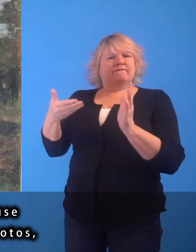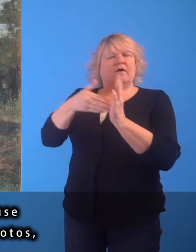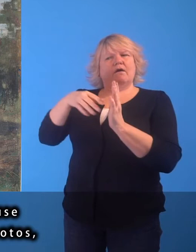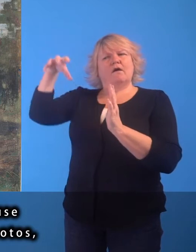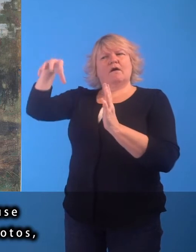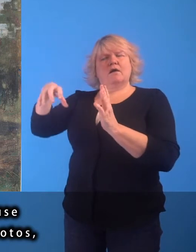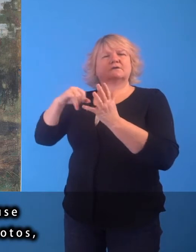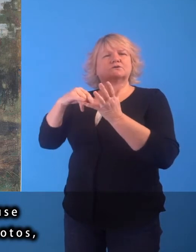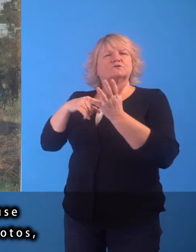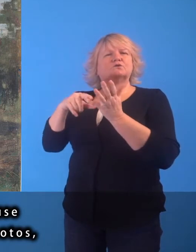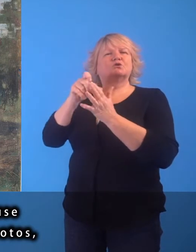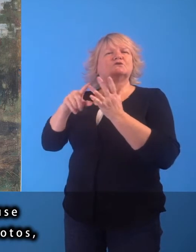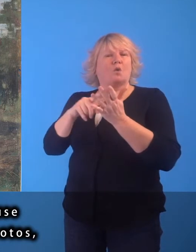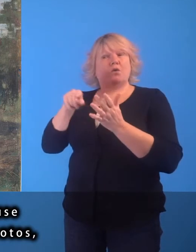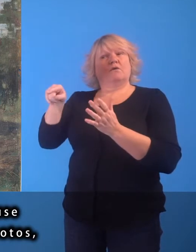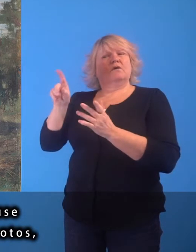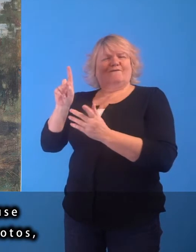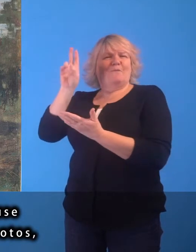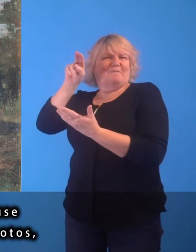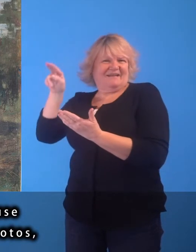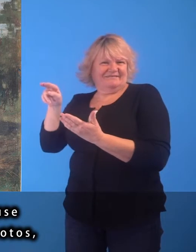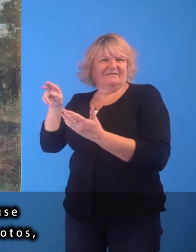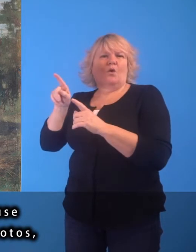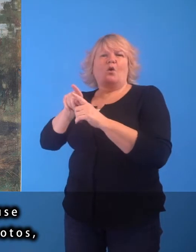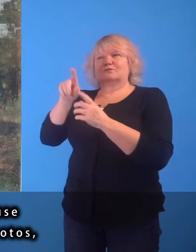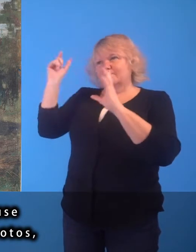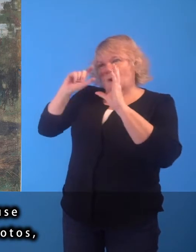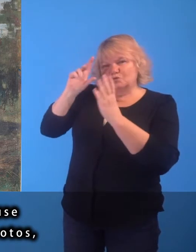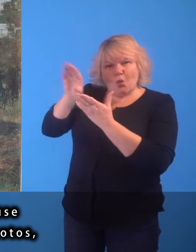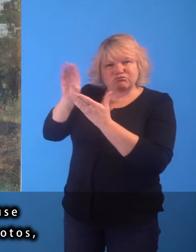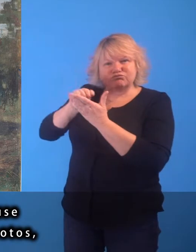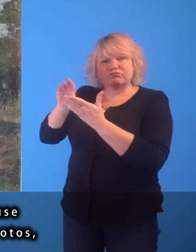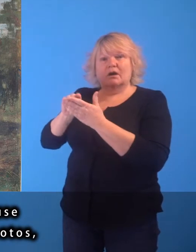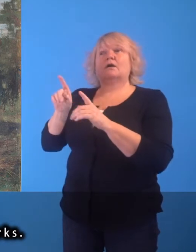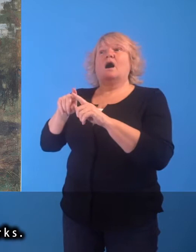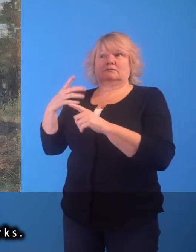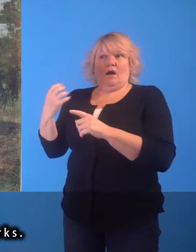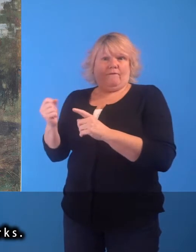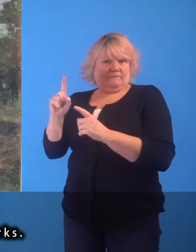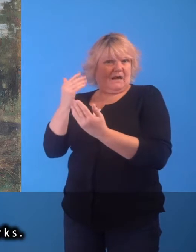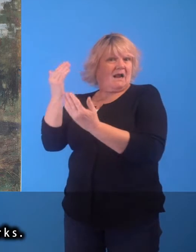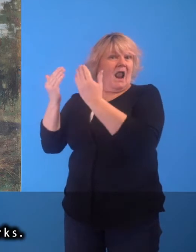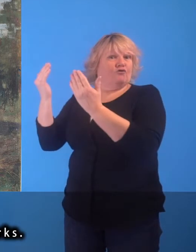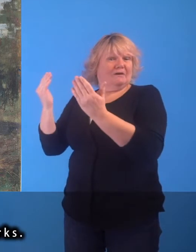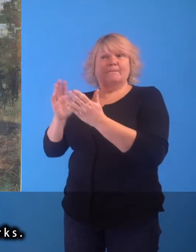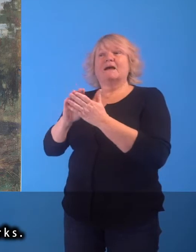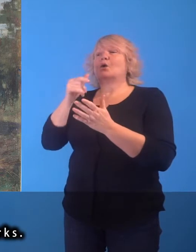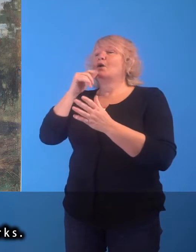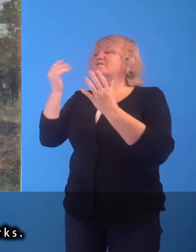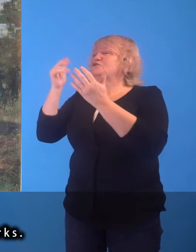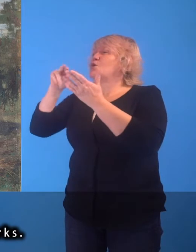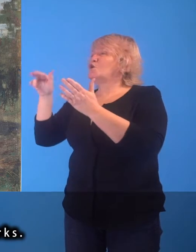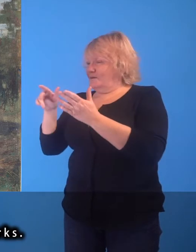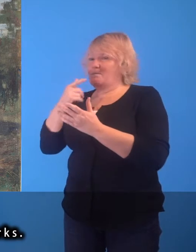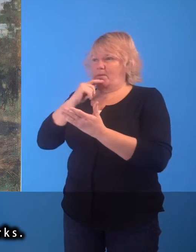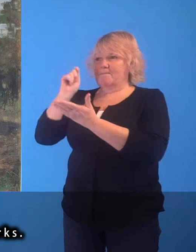He added a studio to the house in which to paint and take photos, and a gallery from which to sell his